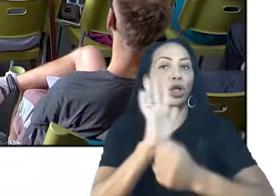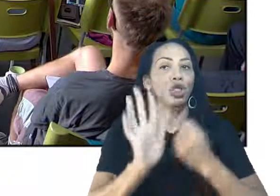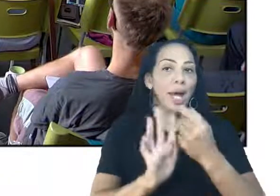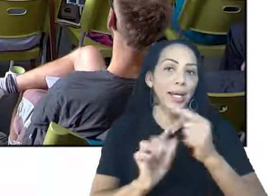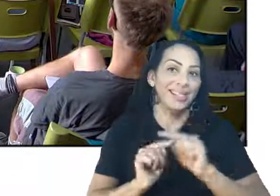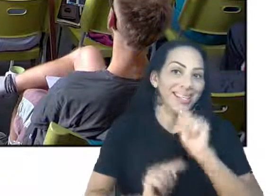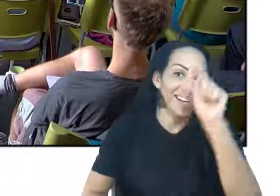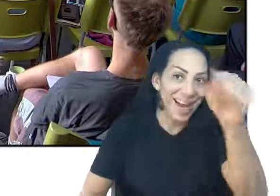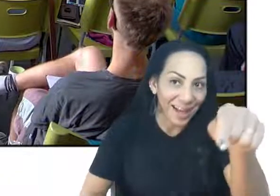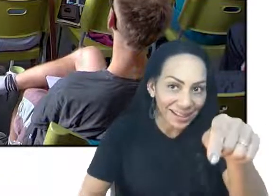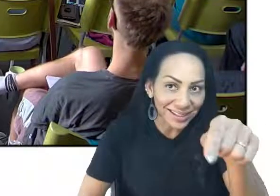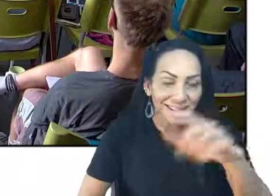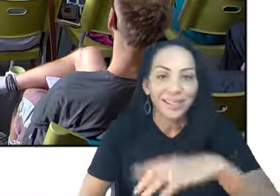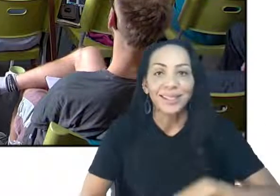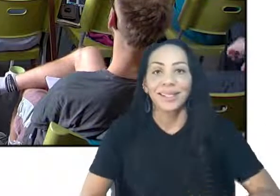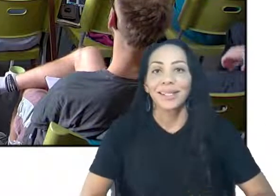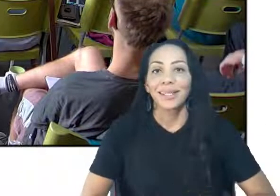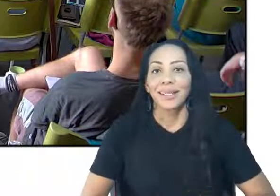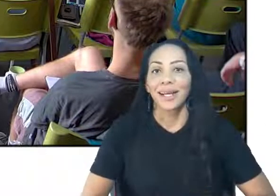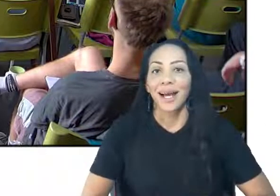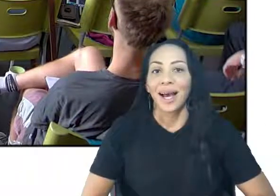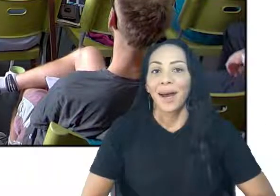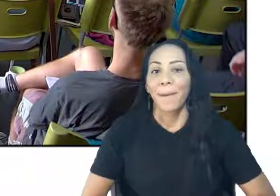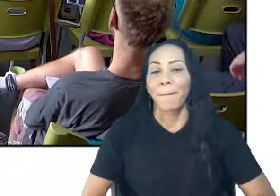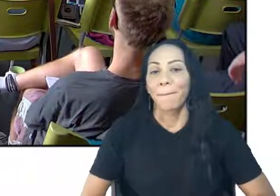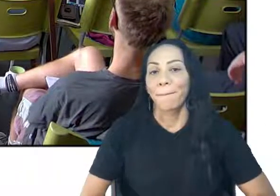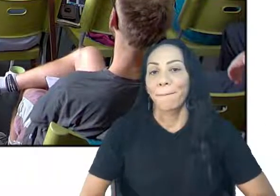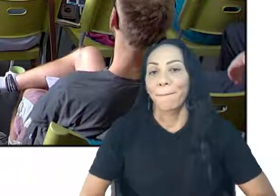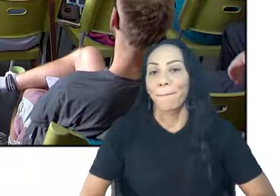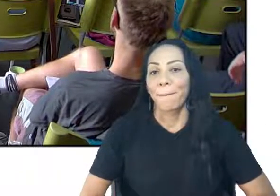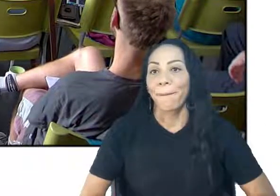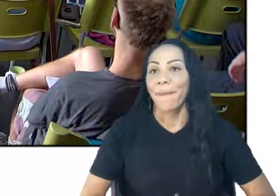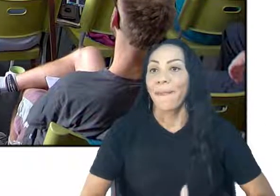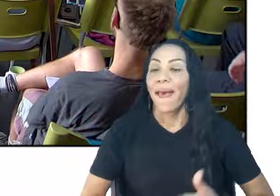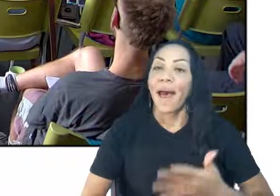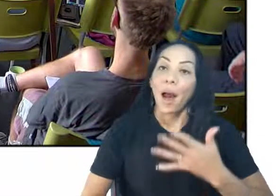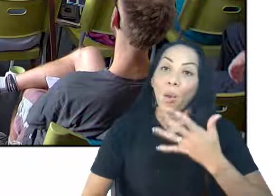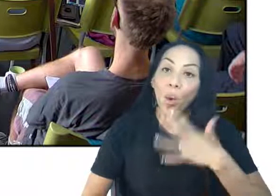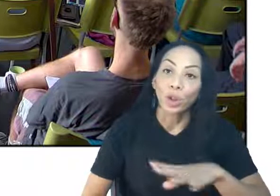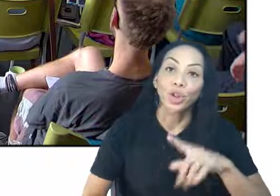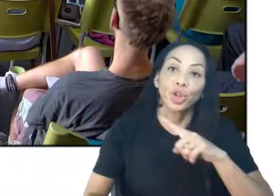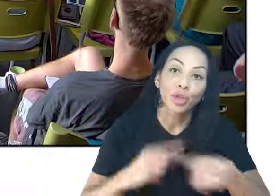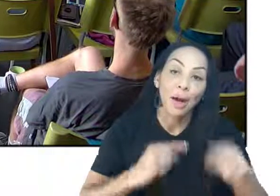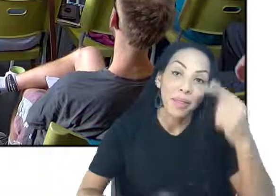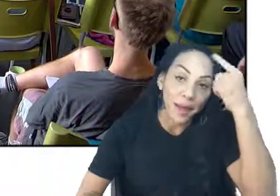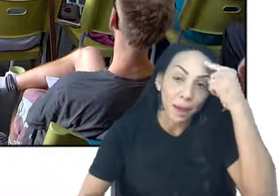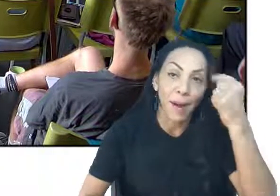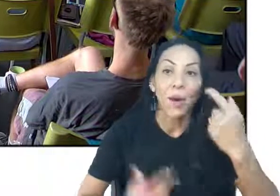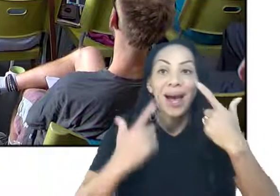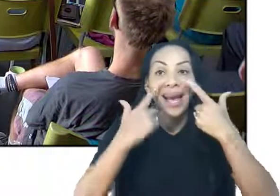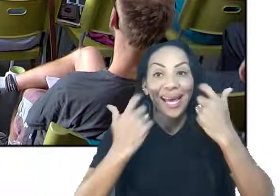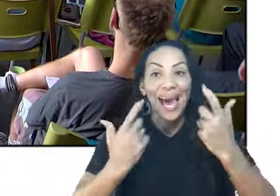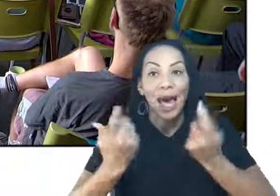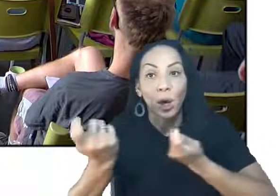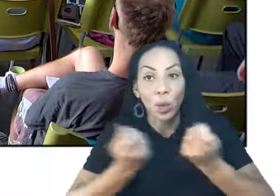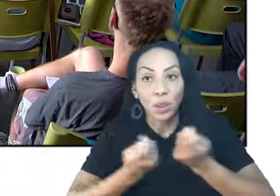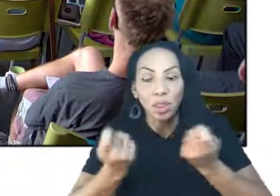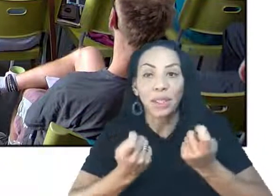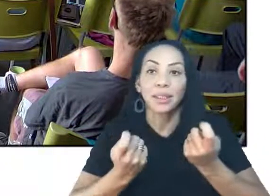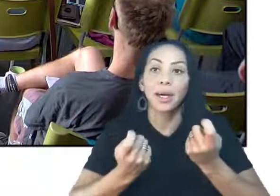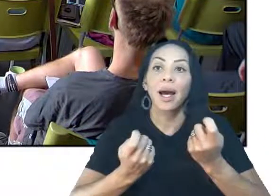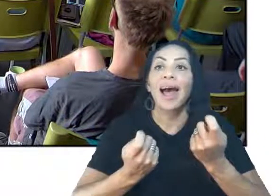long-form residency and trying to embed things like paid rest days, a care coordinator across a whole project, which would be